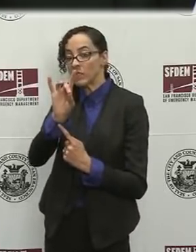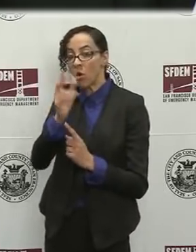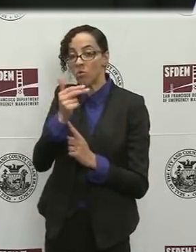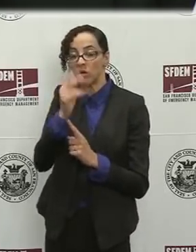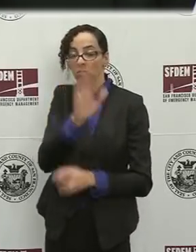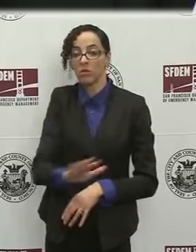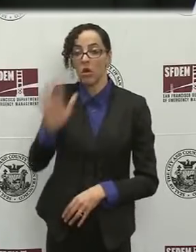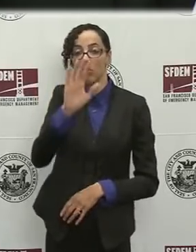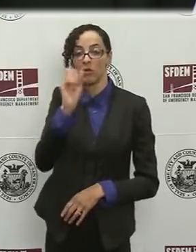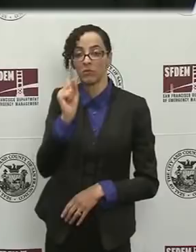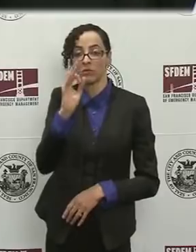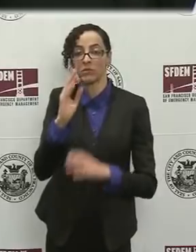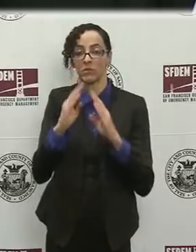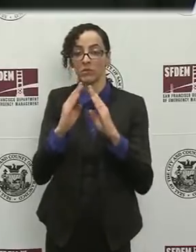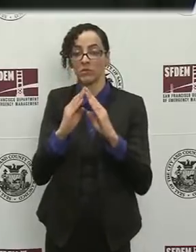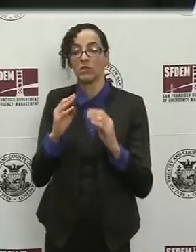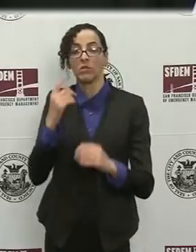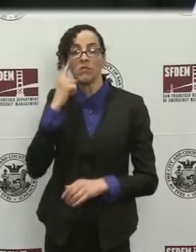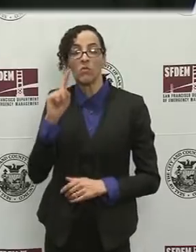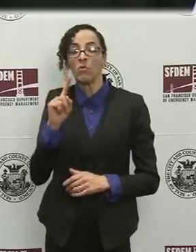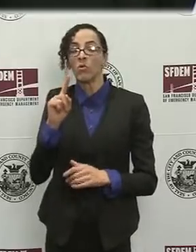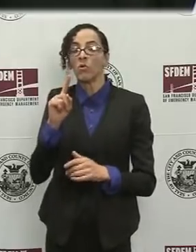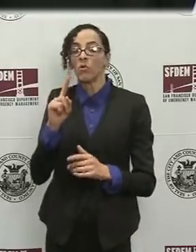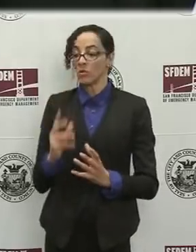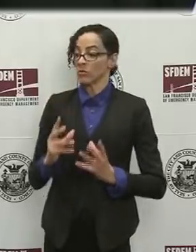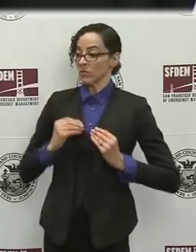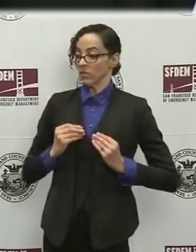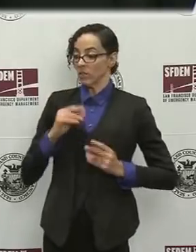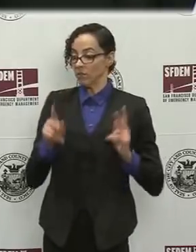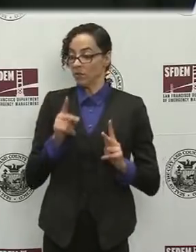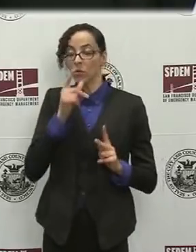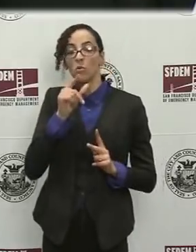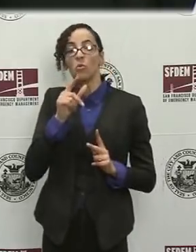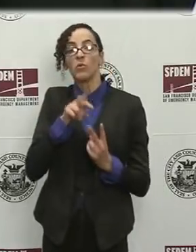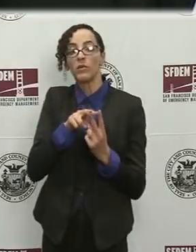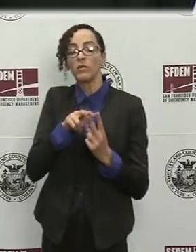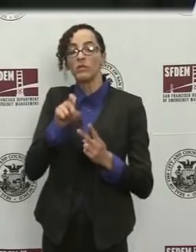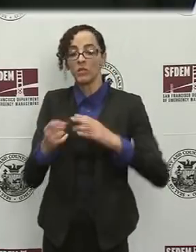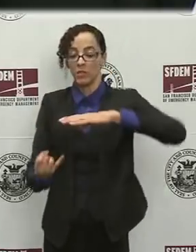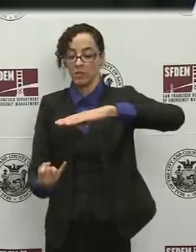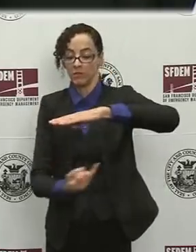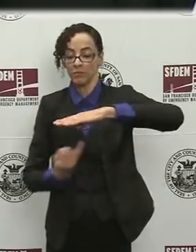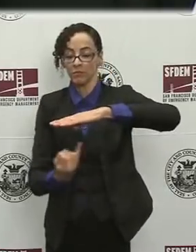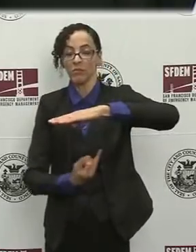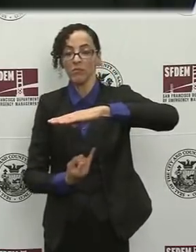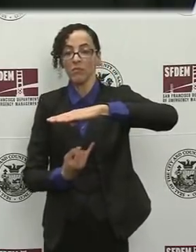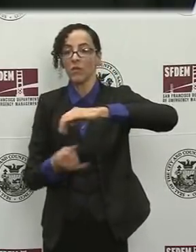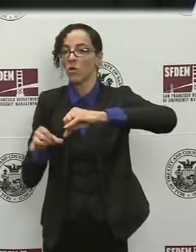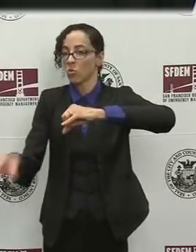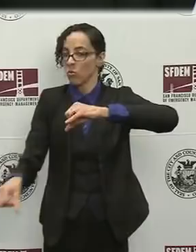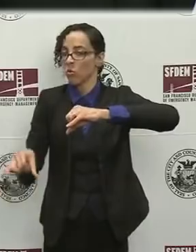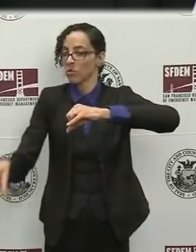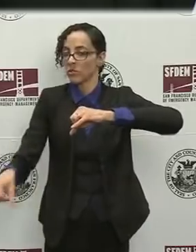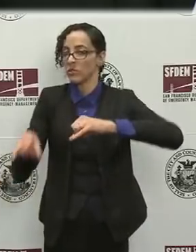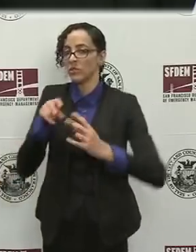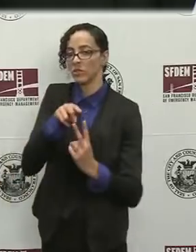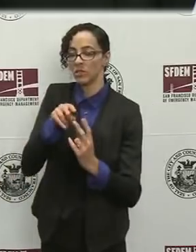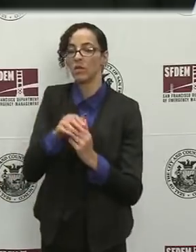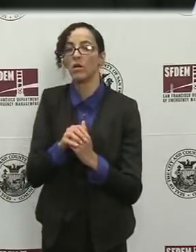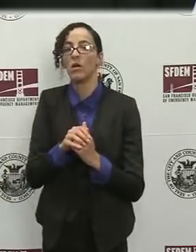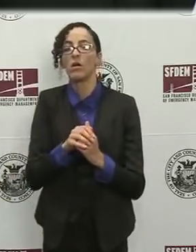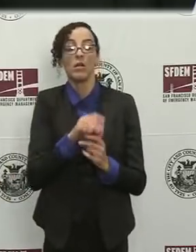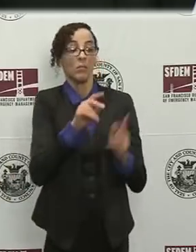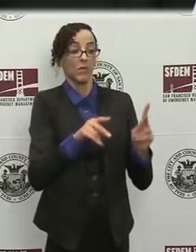city to be able to receive individuals who either need to be quarantined or isolated, or individuals who are going to be moved from the